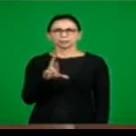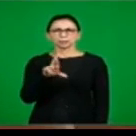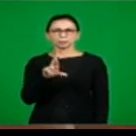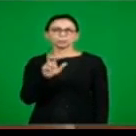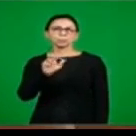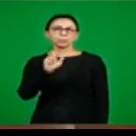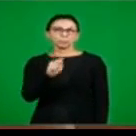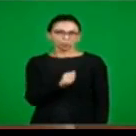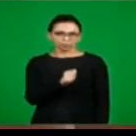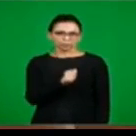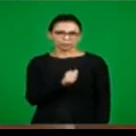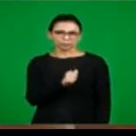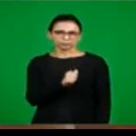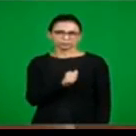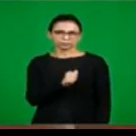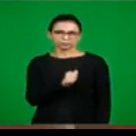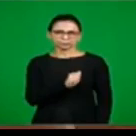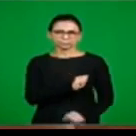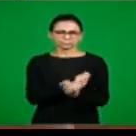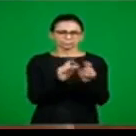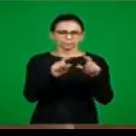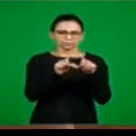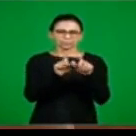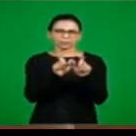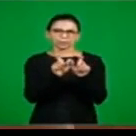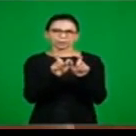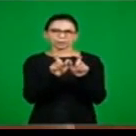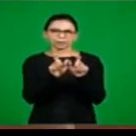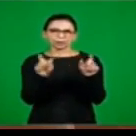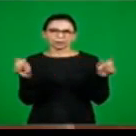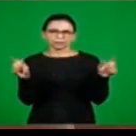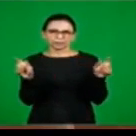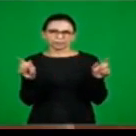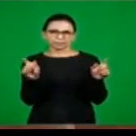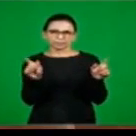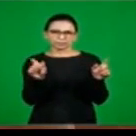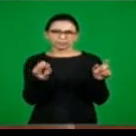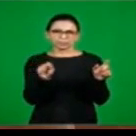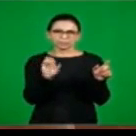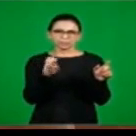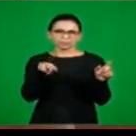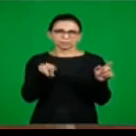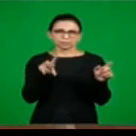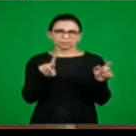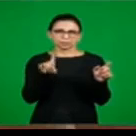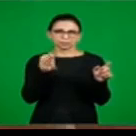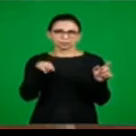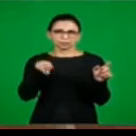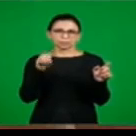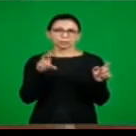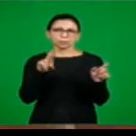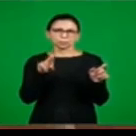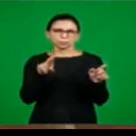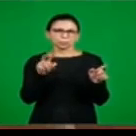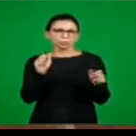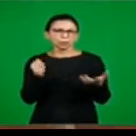a quick period of time, a short period of time, without delay.